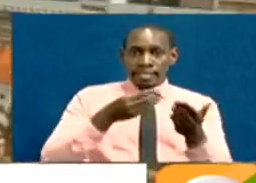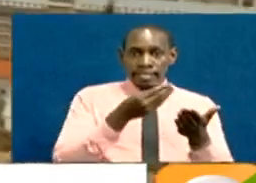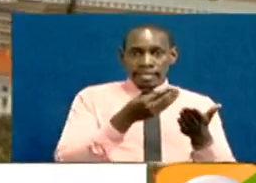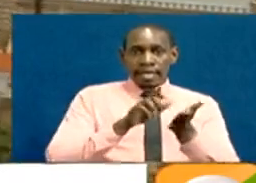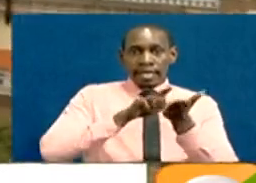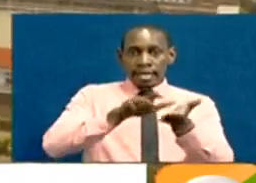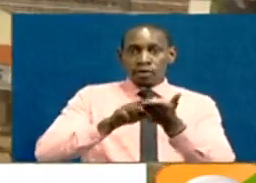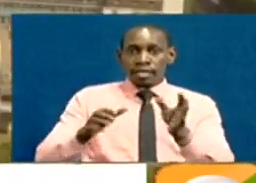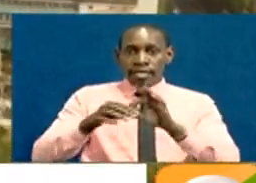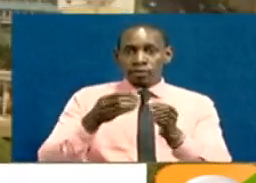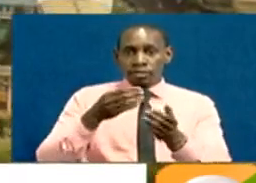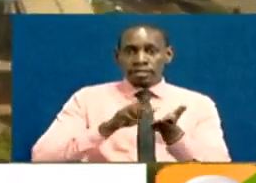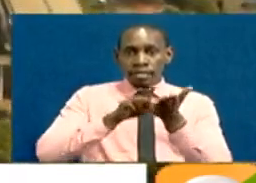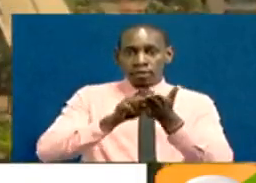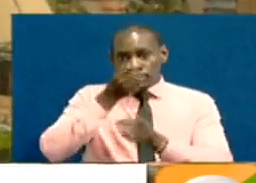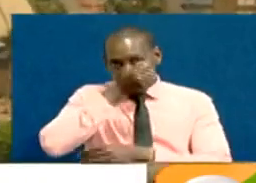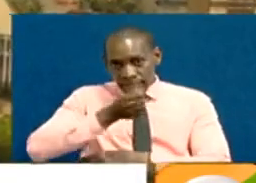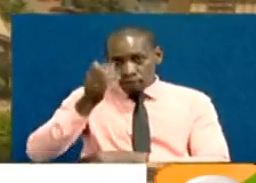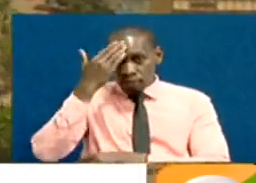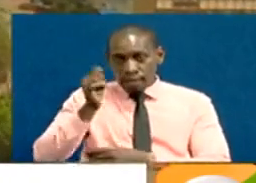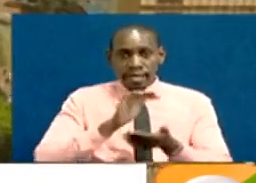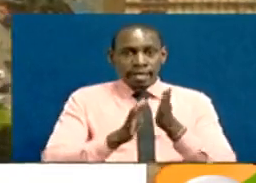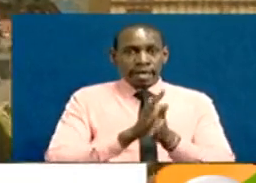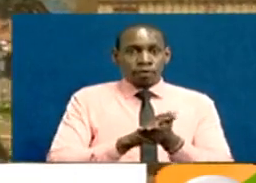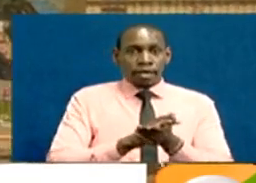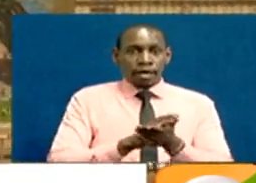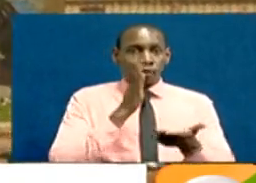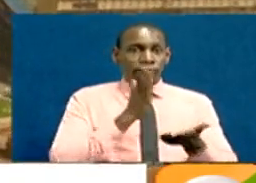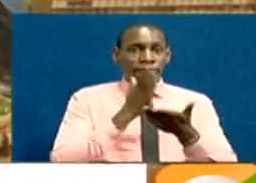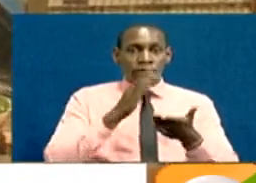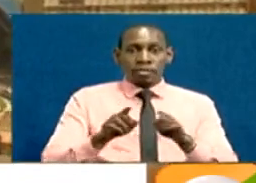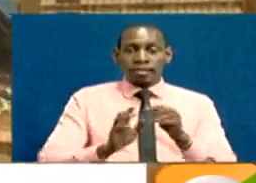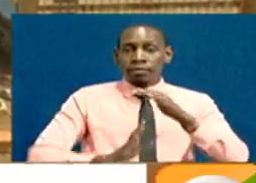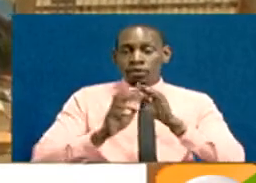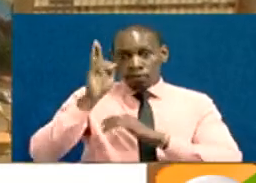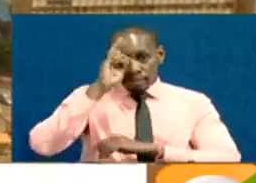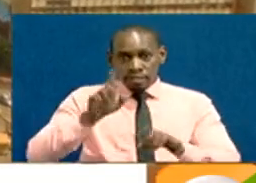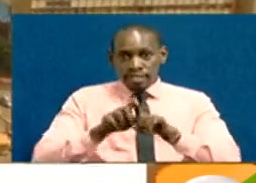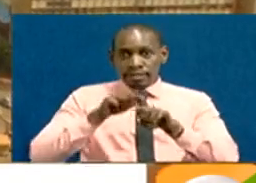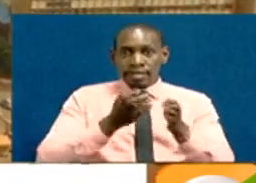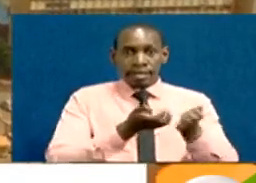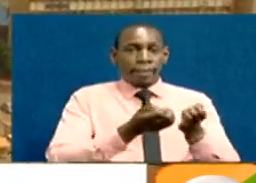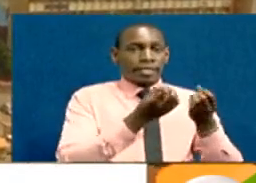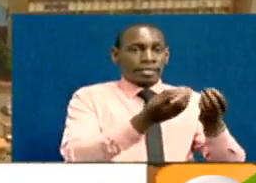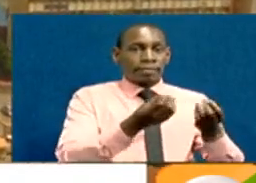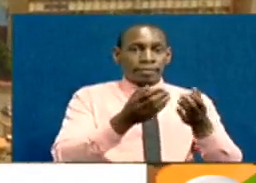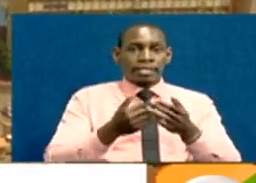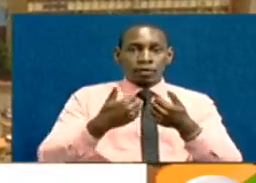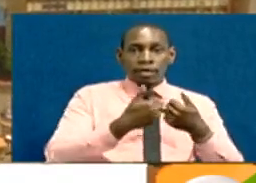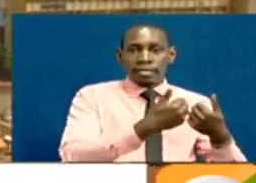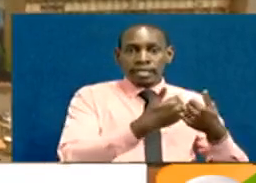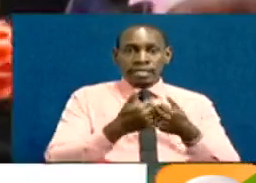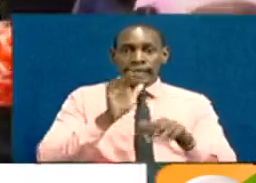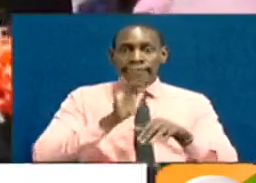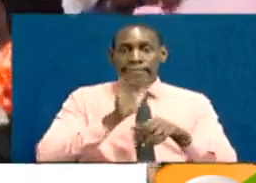Financing, attributes the financing snub to a lack of collateral as the major reason at a time when many businesses were struggling with